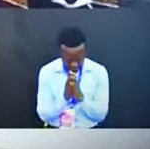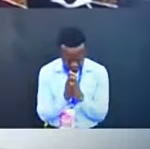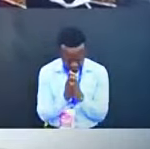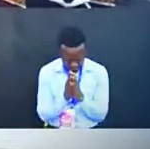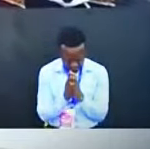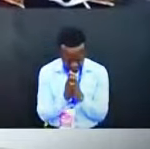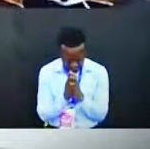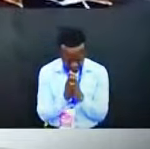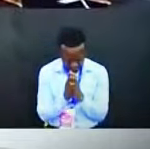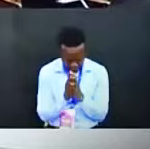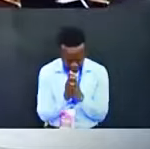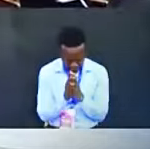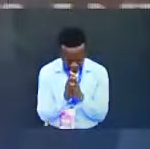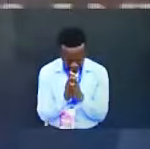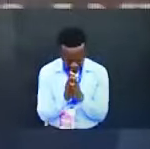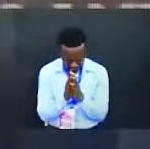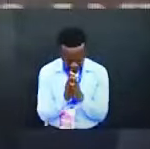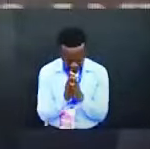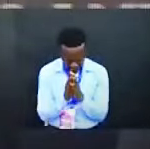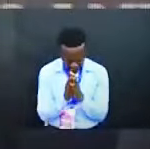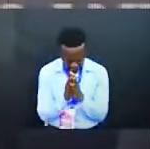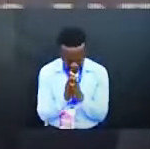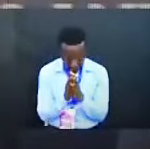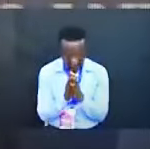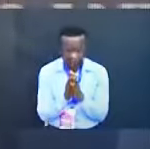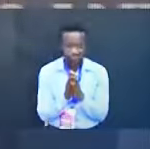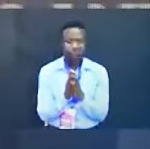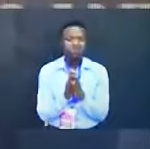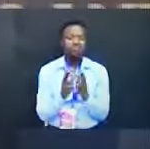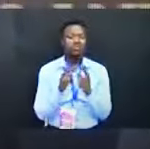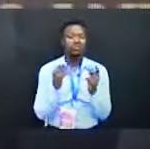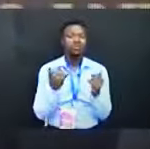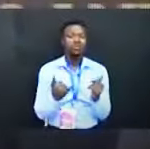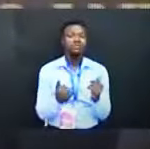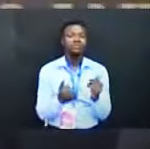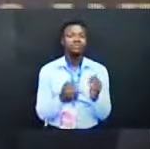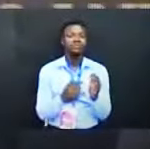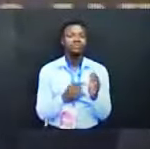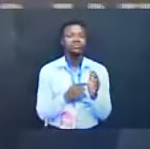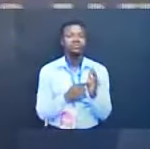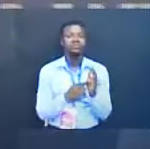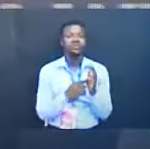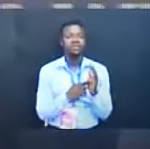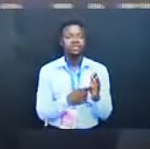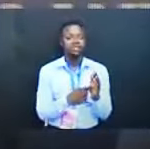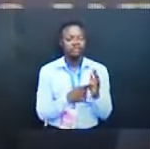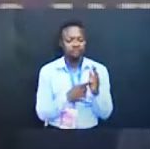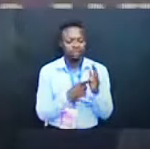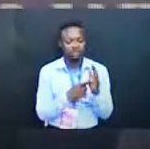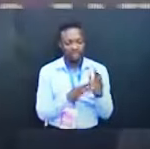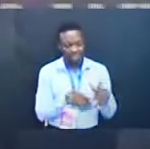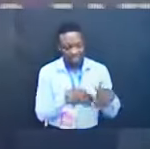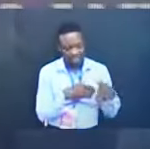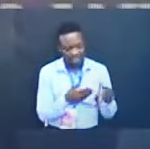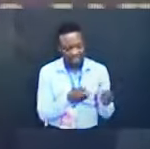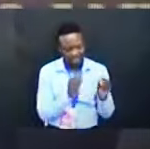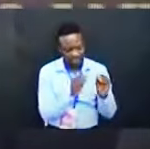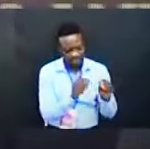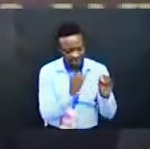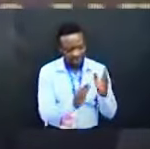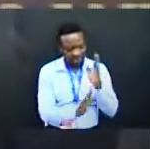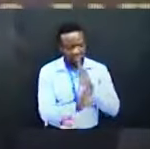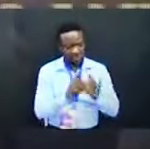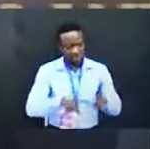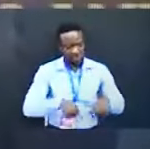Amen. So he bequeathed a godly legacy to the 11 children. At the turn of the